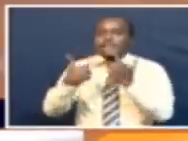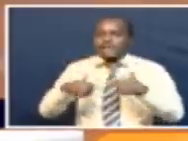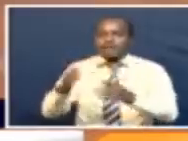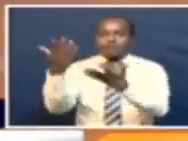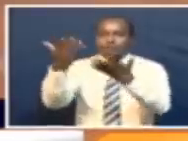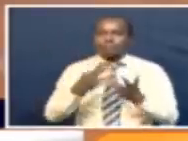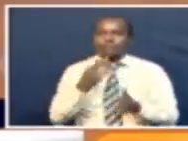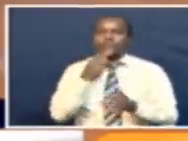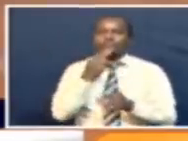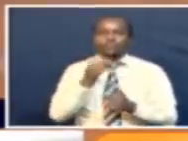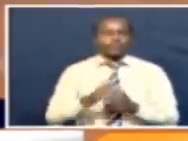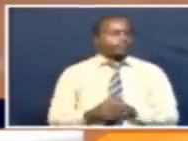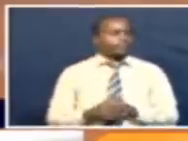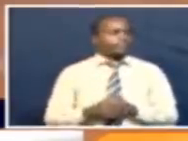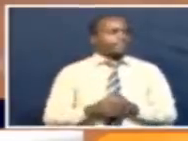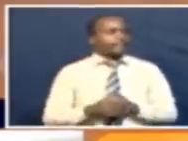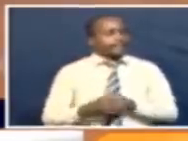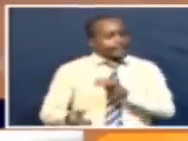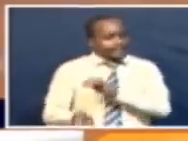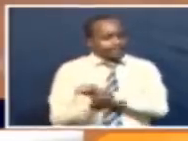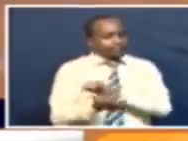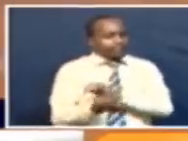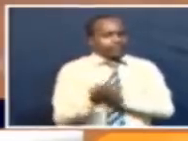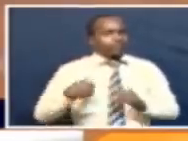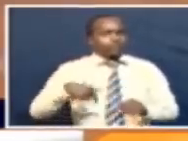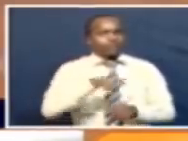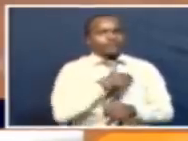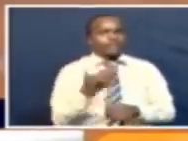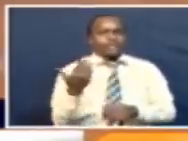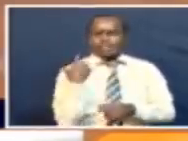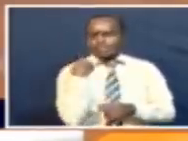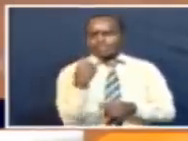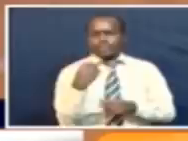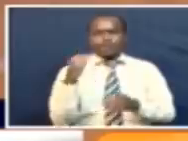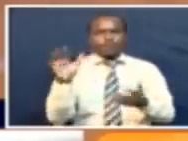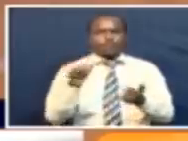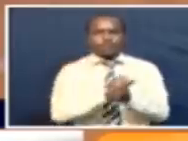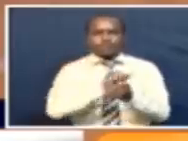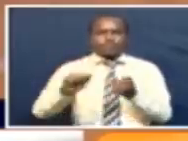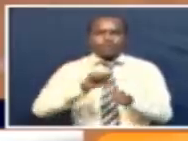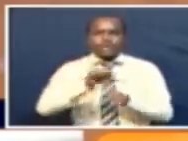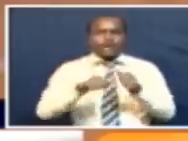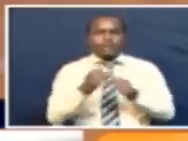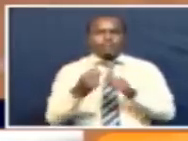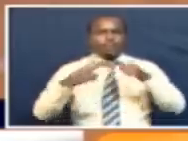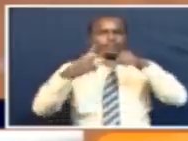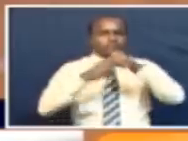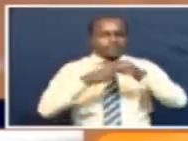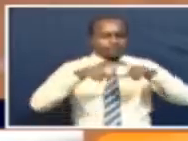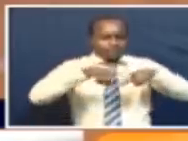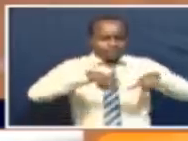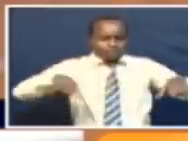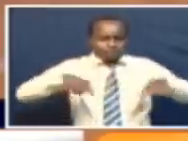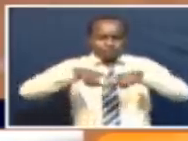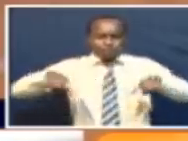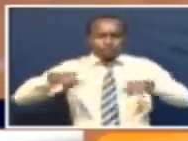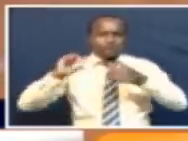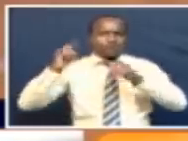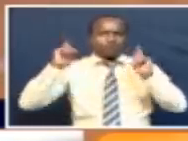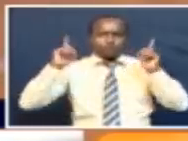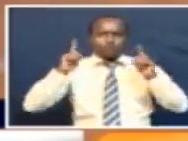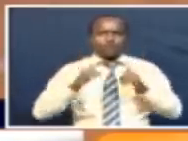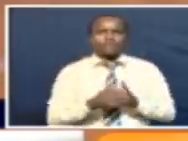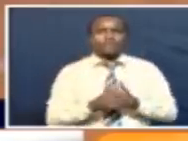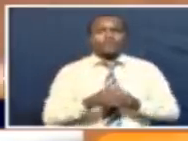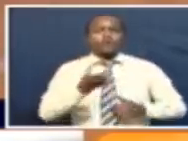you tell us the last one you destroyed, around 7 containers, belonged to who? And why did